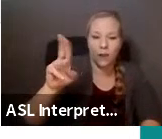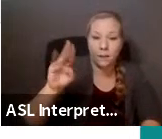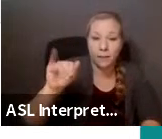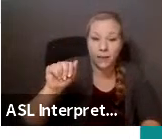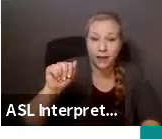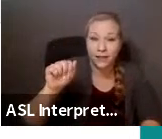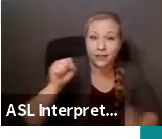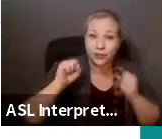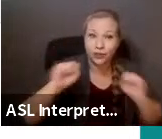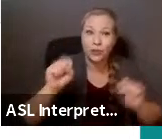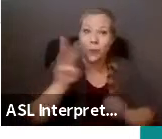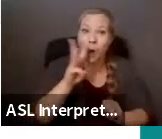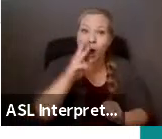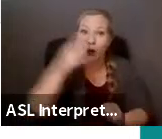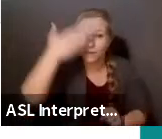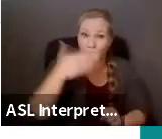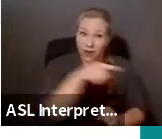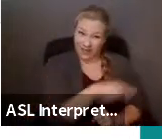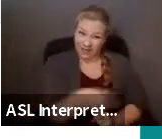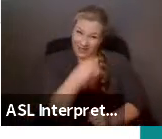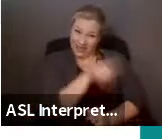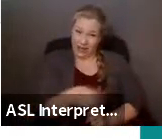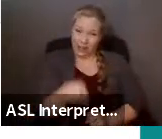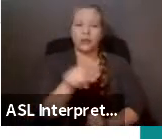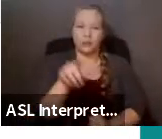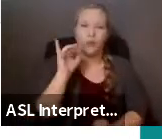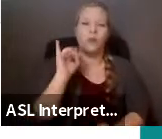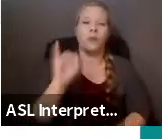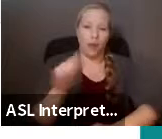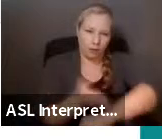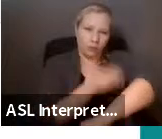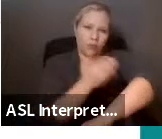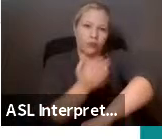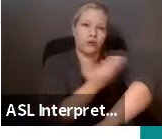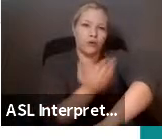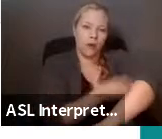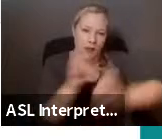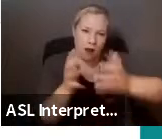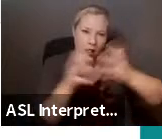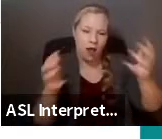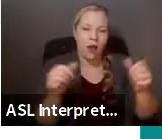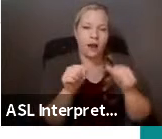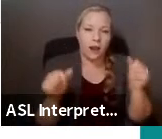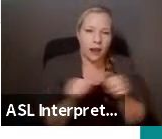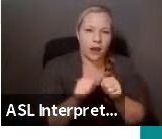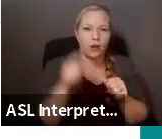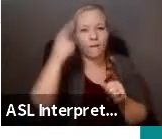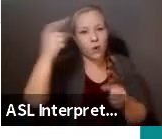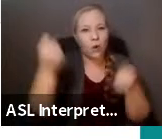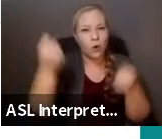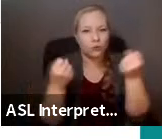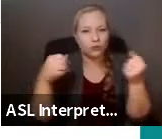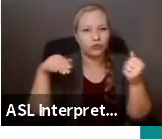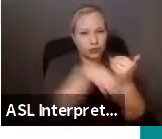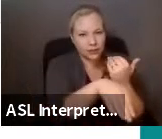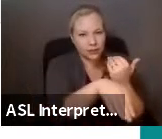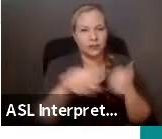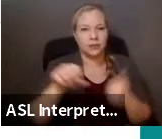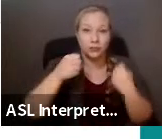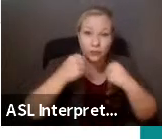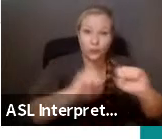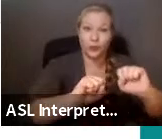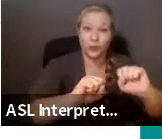improvements to those streets as they're extended and reconstructed, and